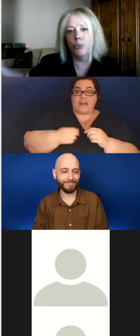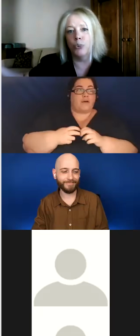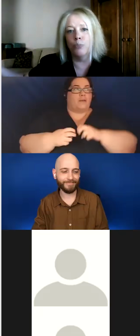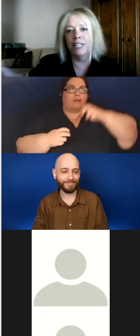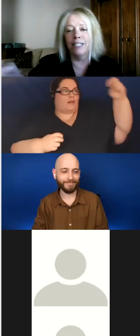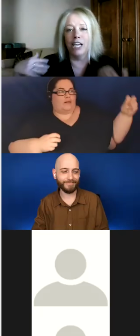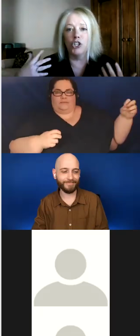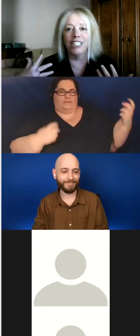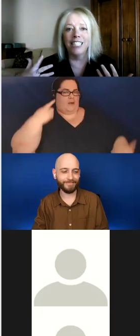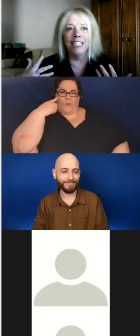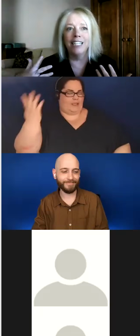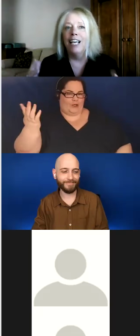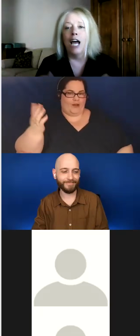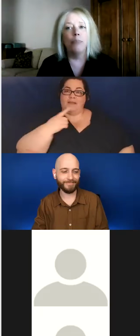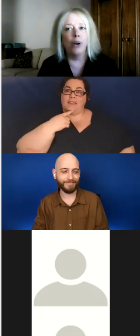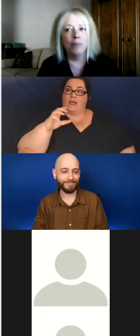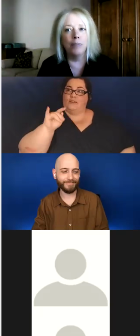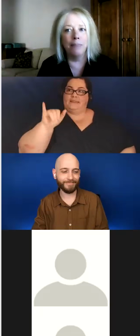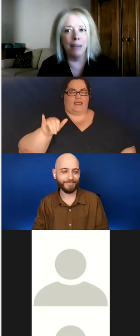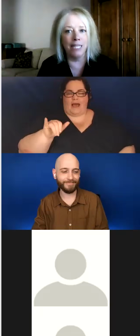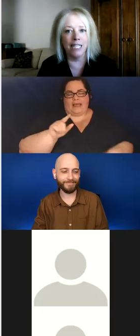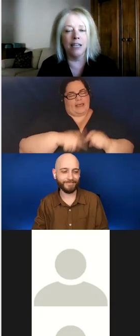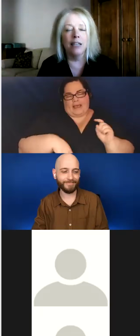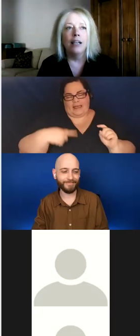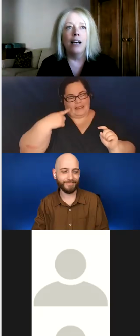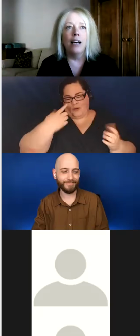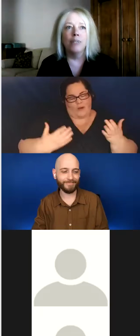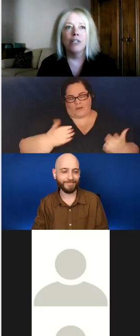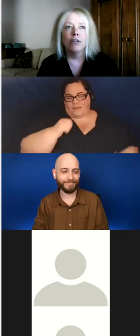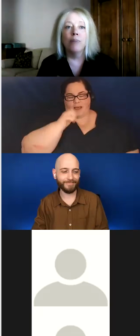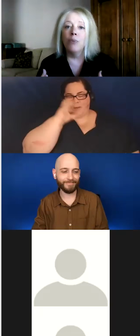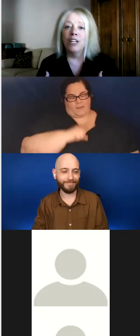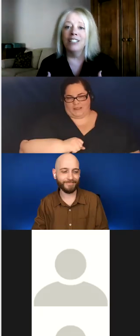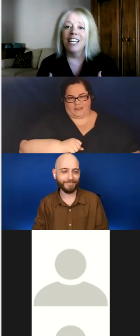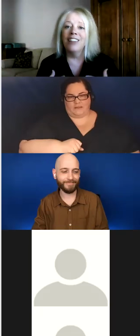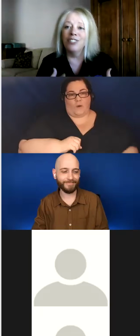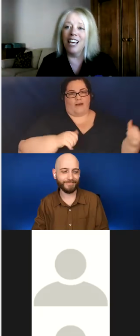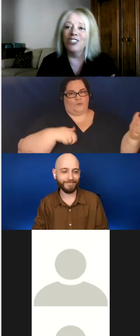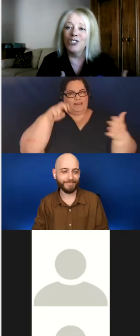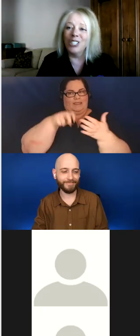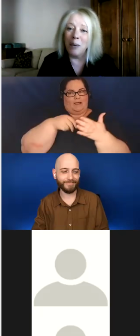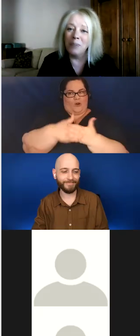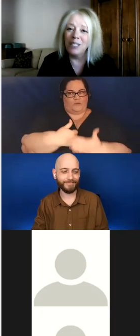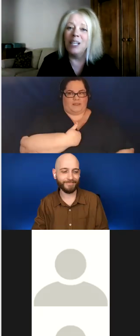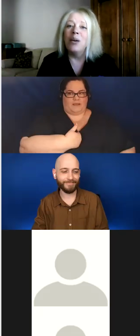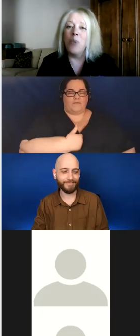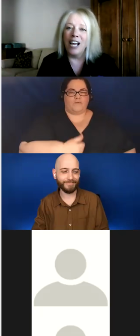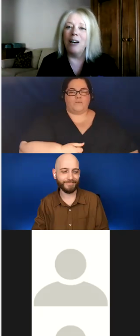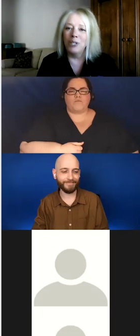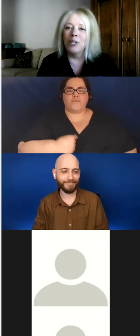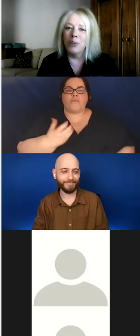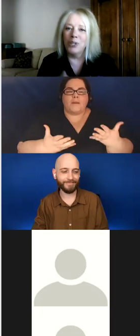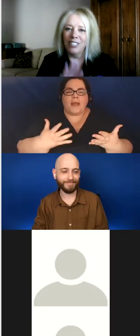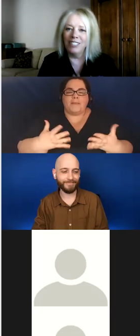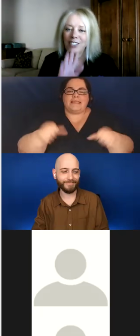end of the room and they say Christy, I probably may miss it. So you might want to take those extra steps, walk